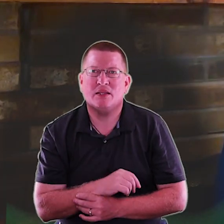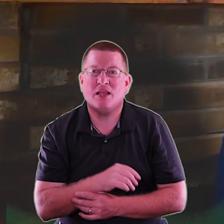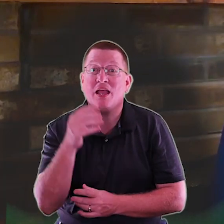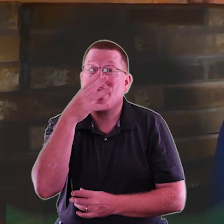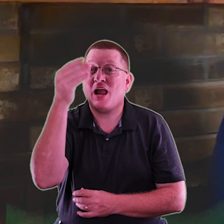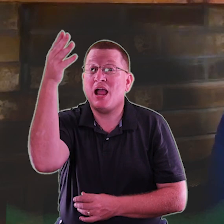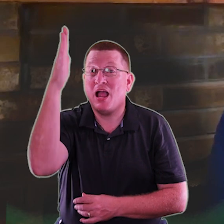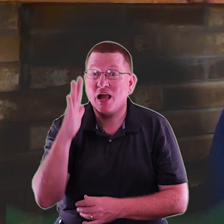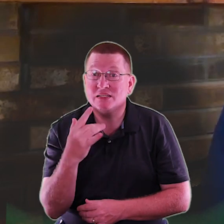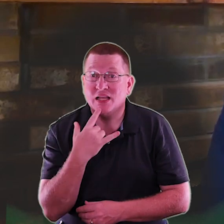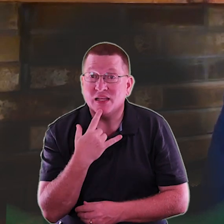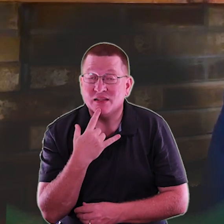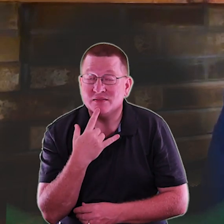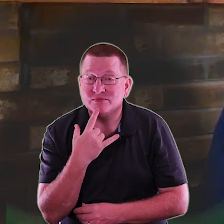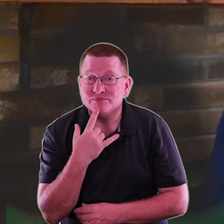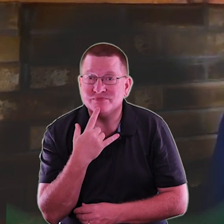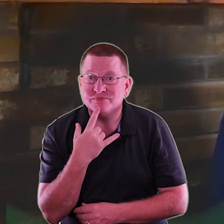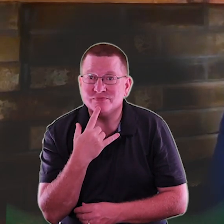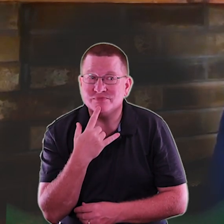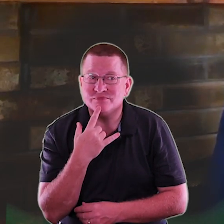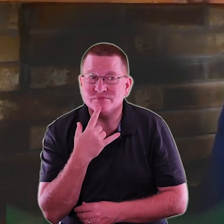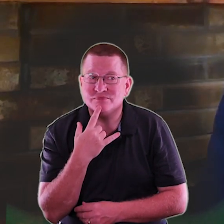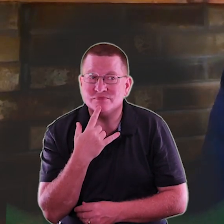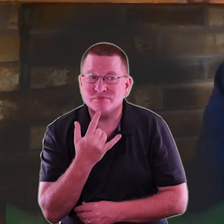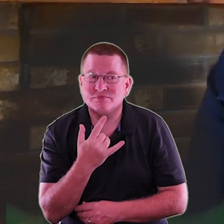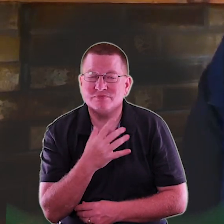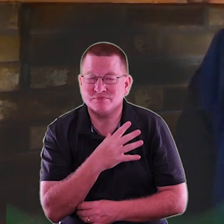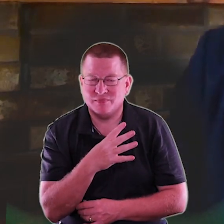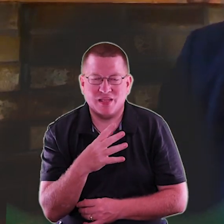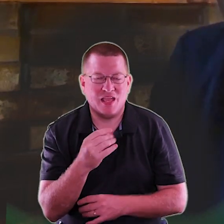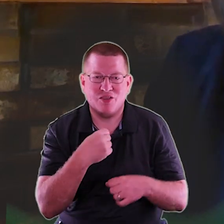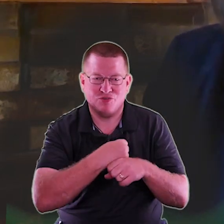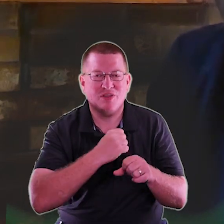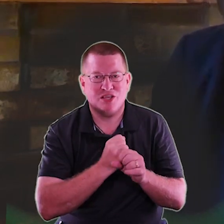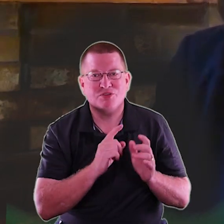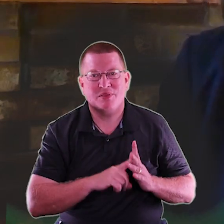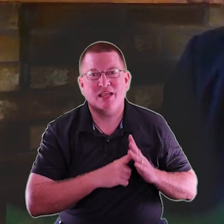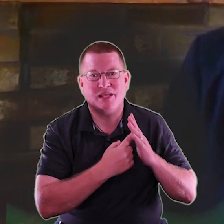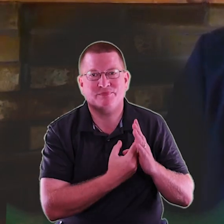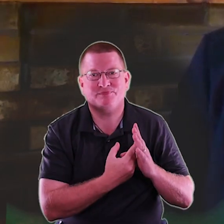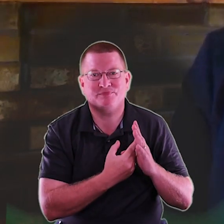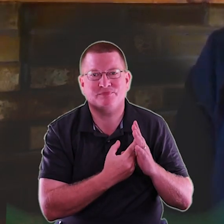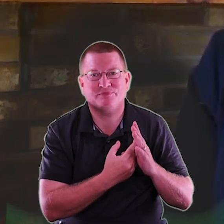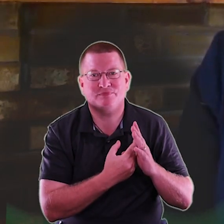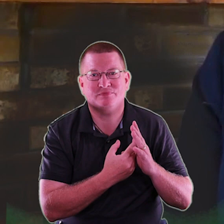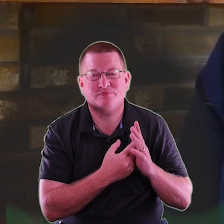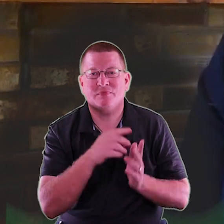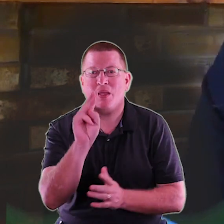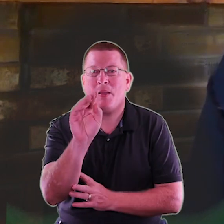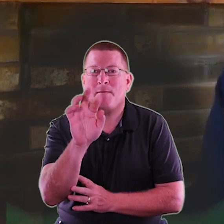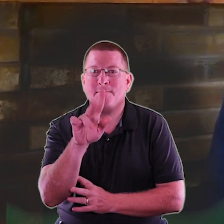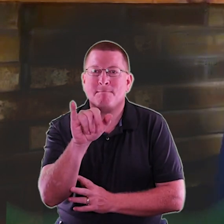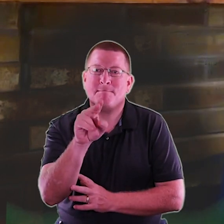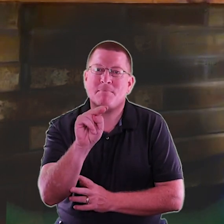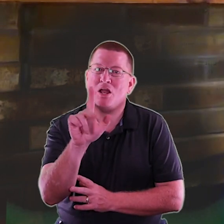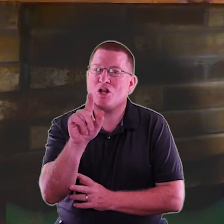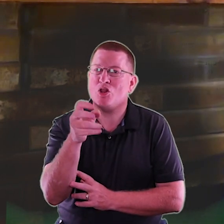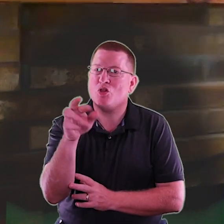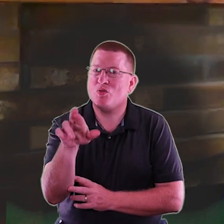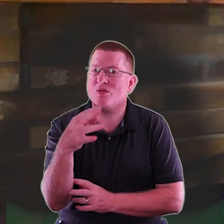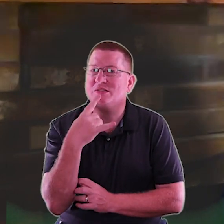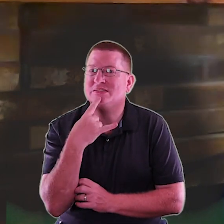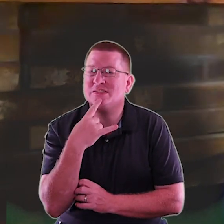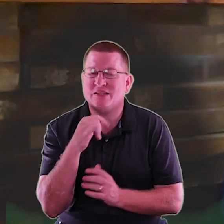And God said, and creation began. Martin Luther put it this way. So also the Christian